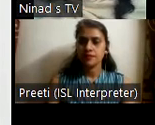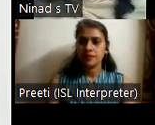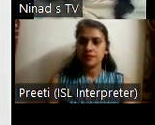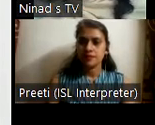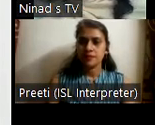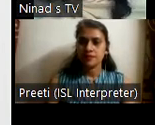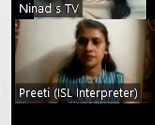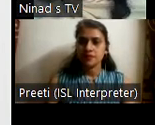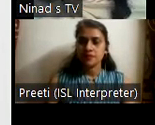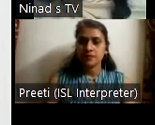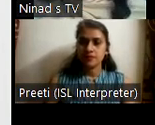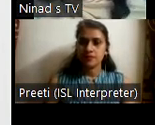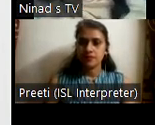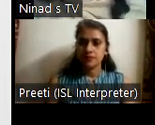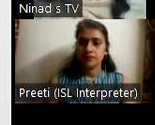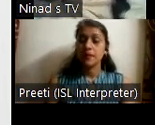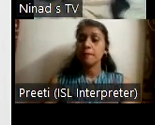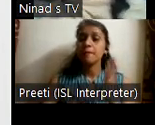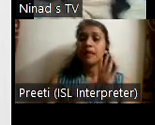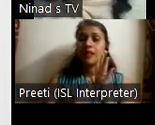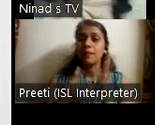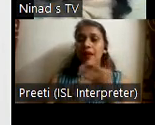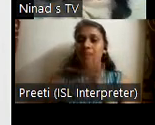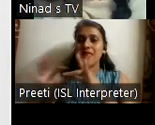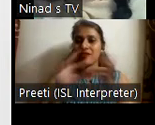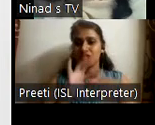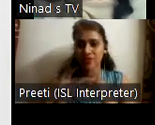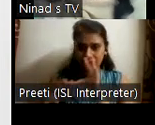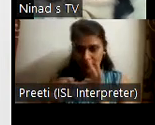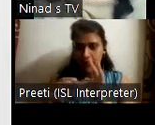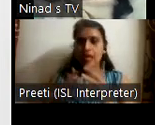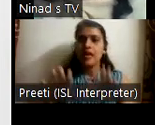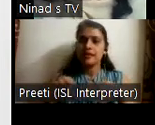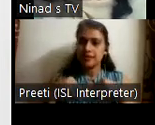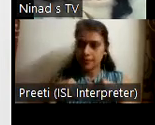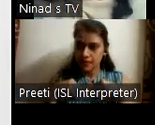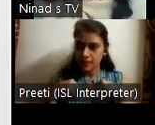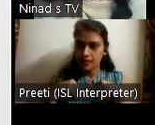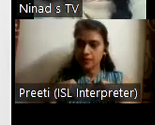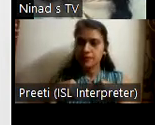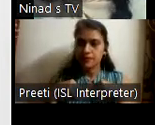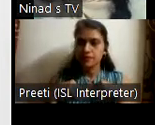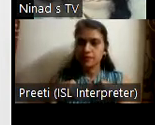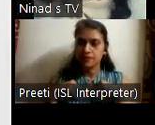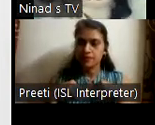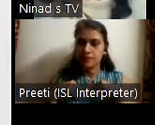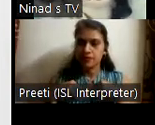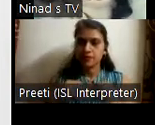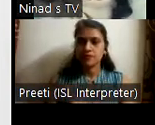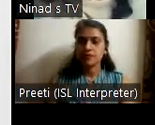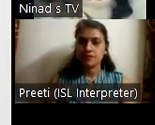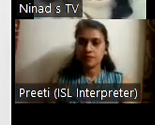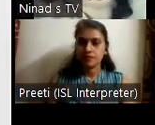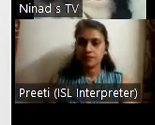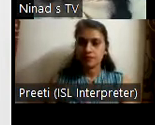Which basically means relationships, which basically means acceptance, which basically means adaptability, which